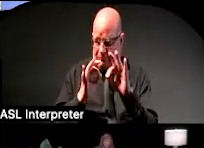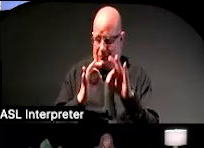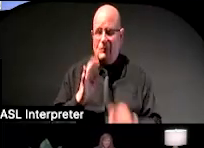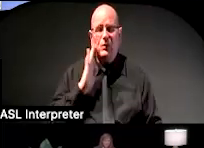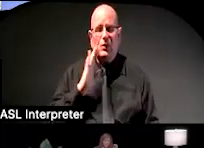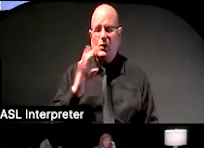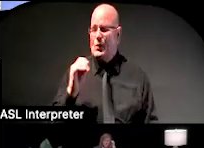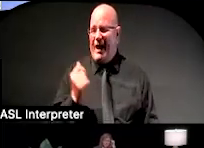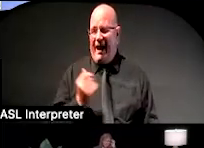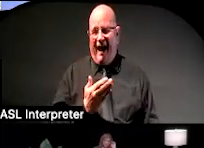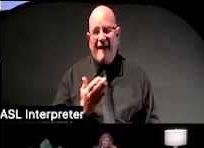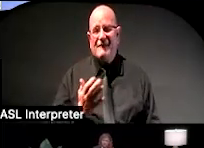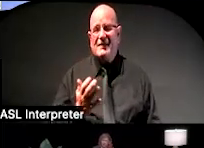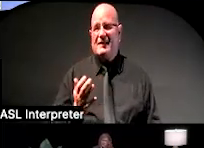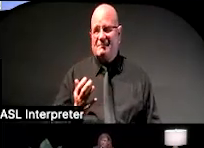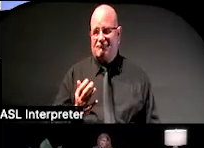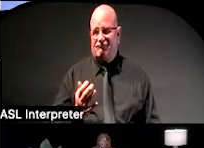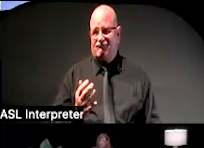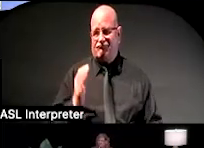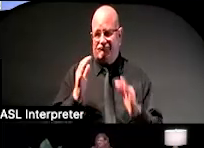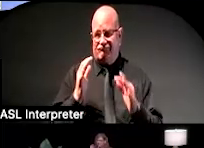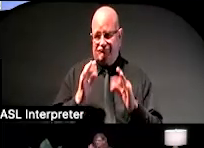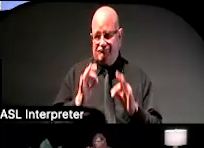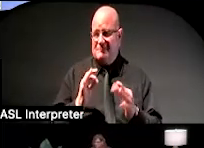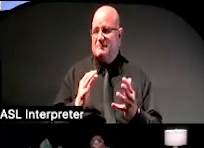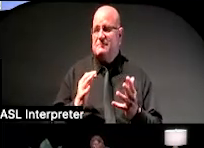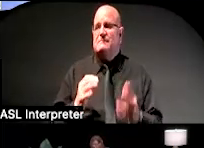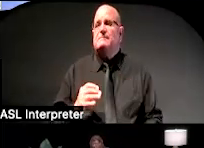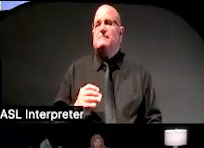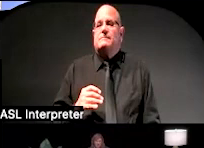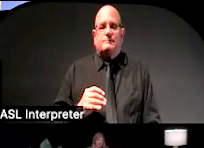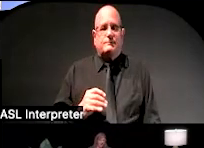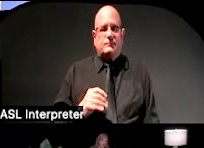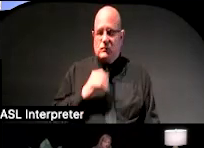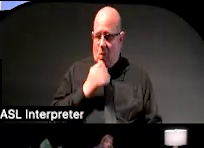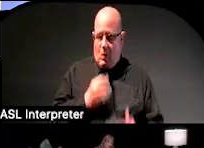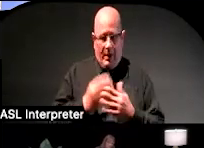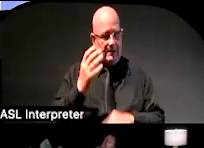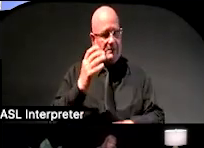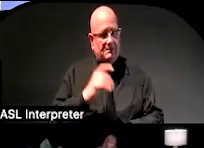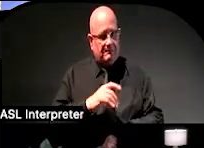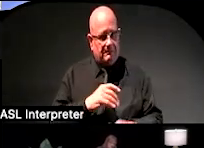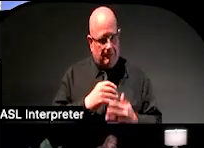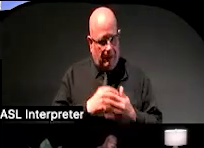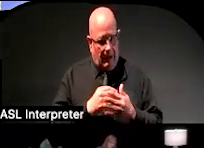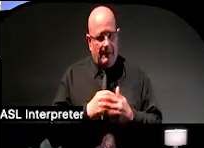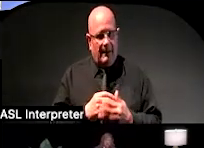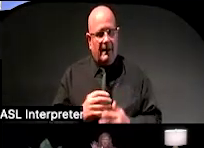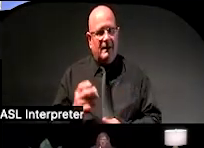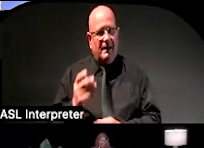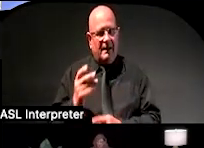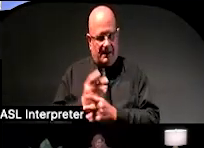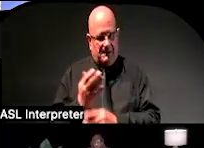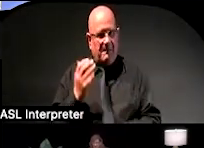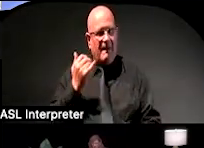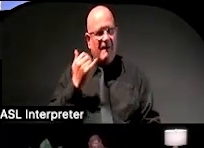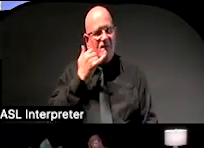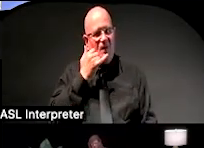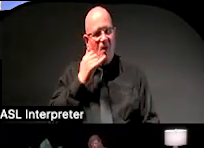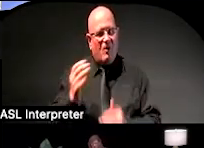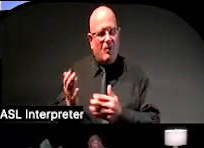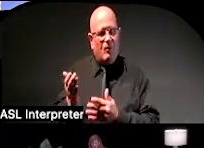do everything you need. What we were told was, don't waste your money. I carry my phone with me all the time. I don't need